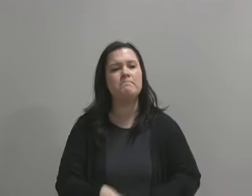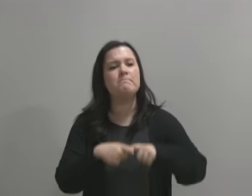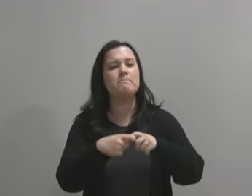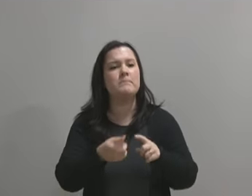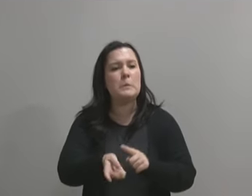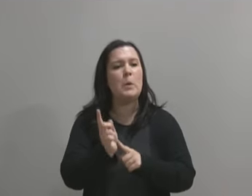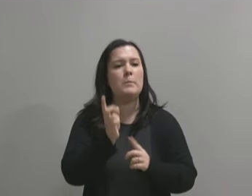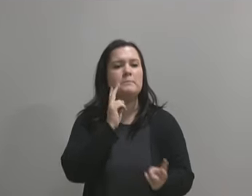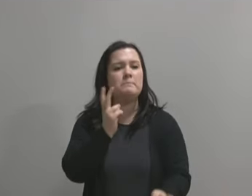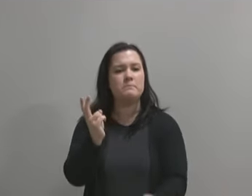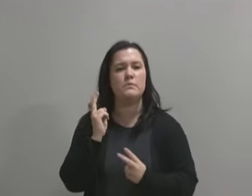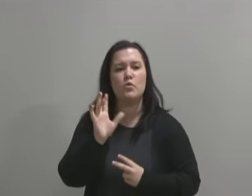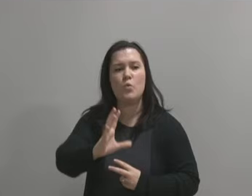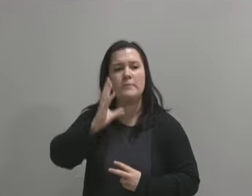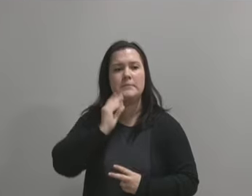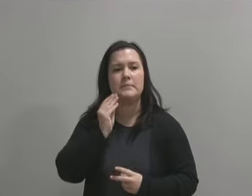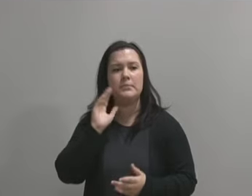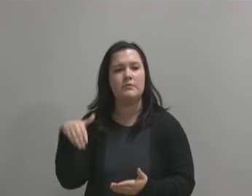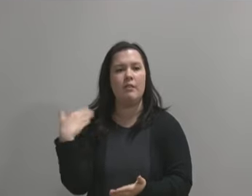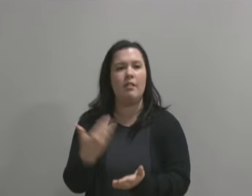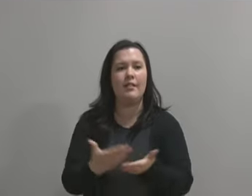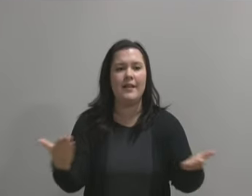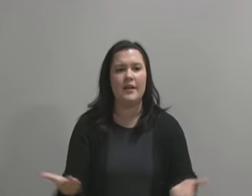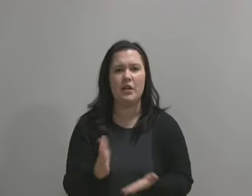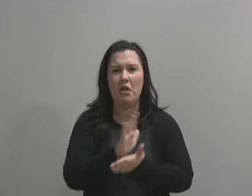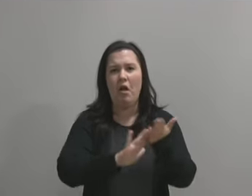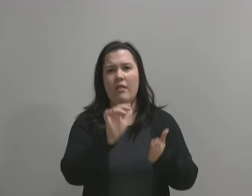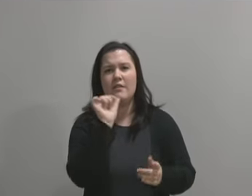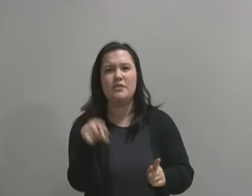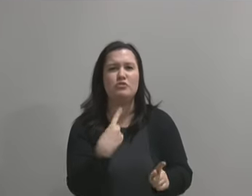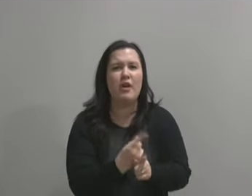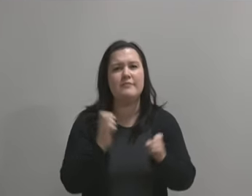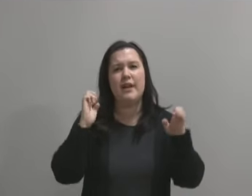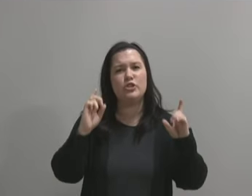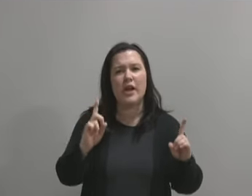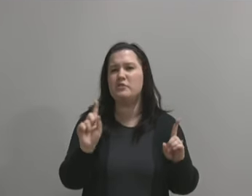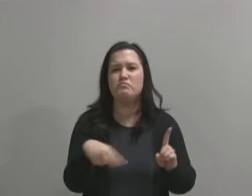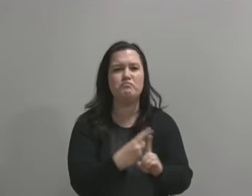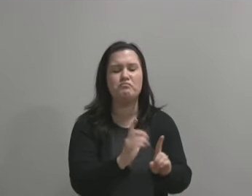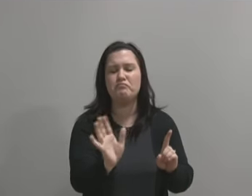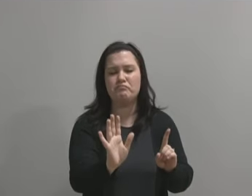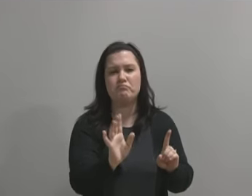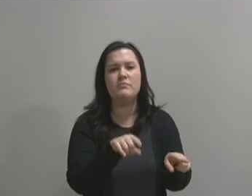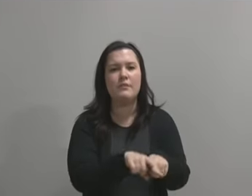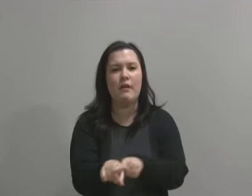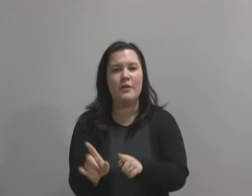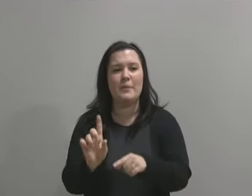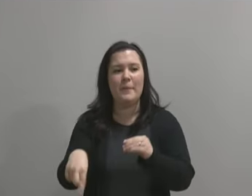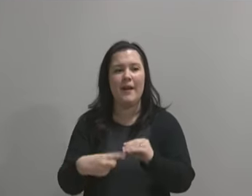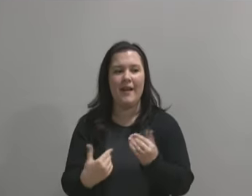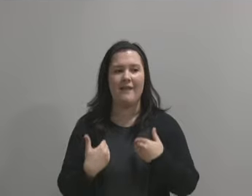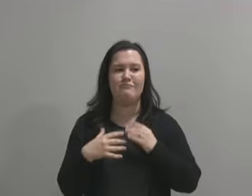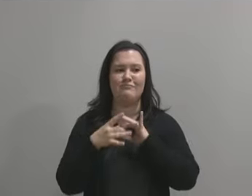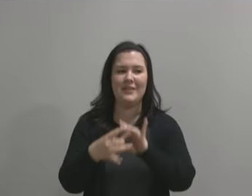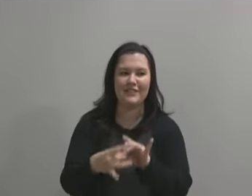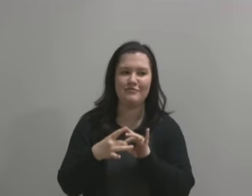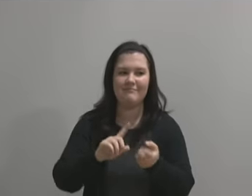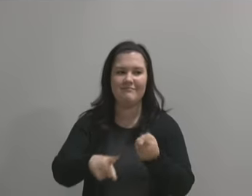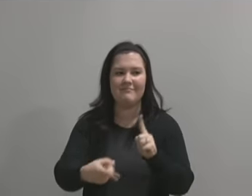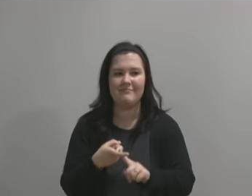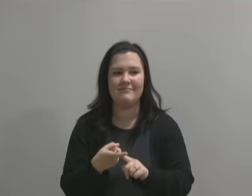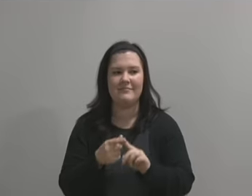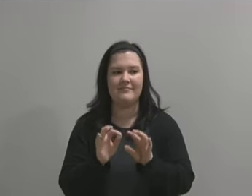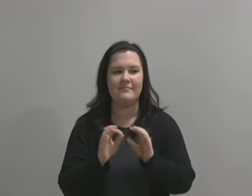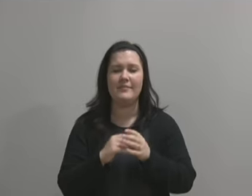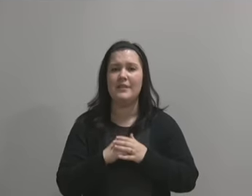reflect on your personal journey here. College is not just about getting an education, It's also about building relationships